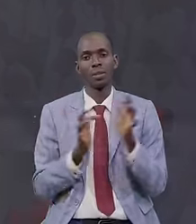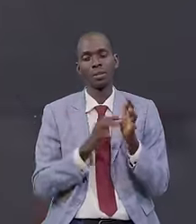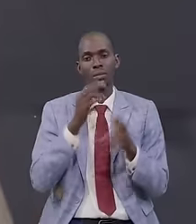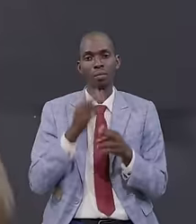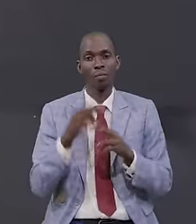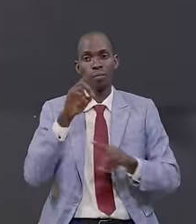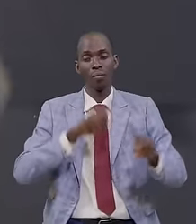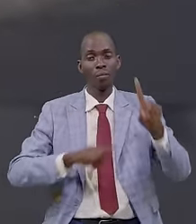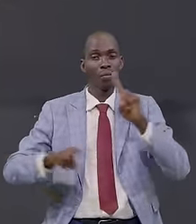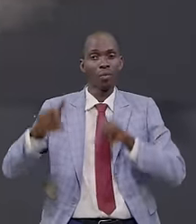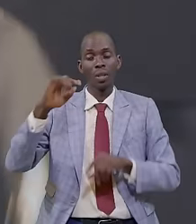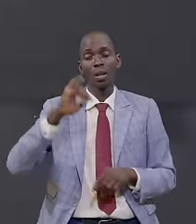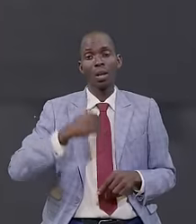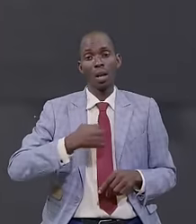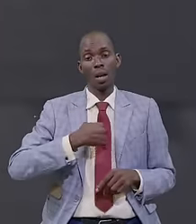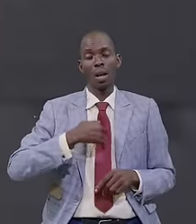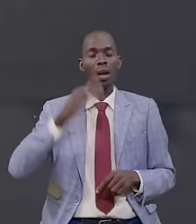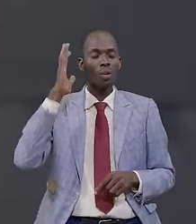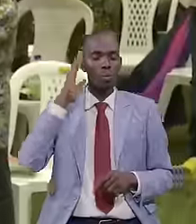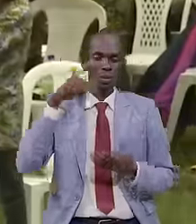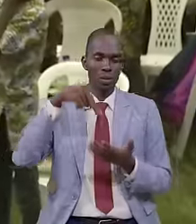I will stand out.